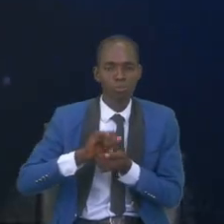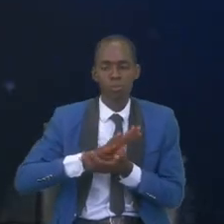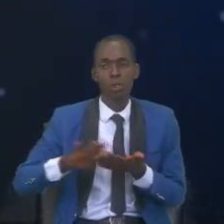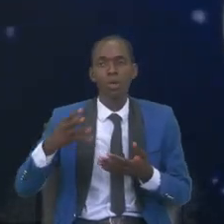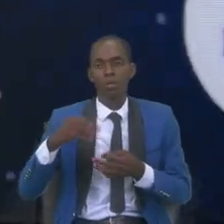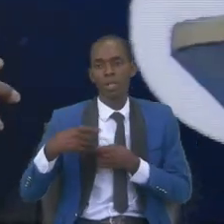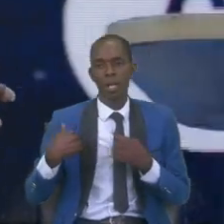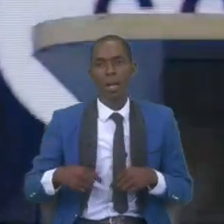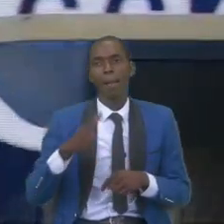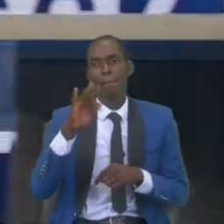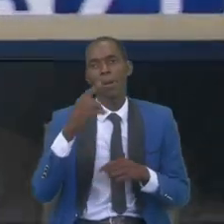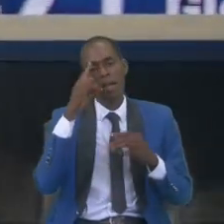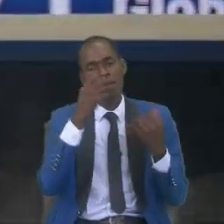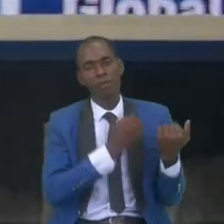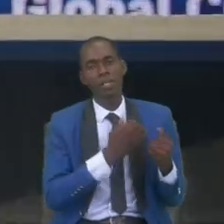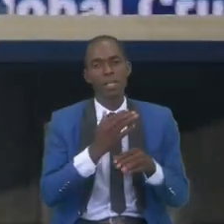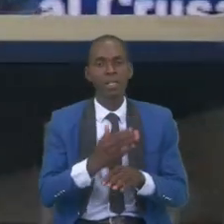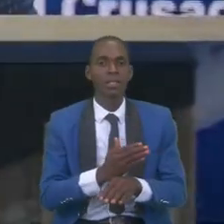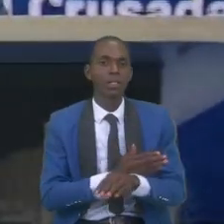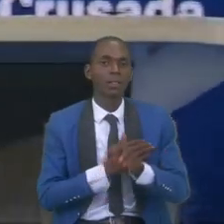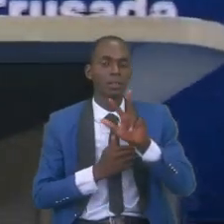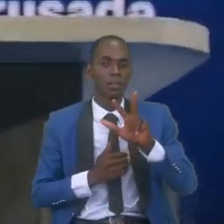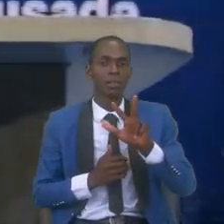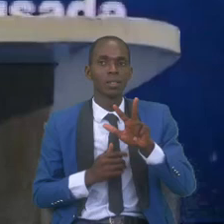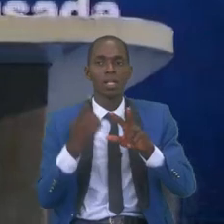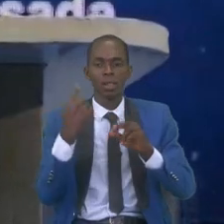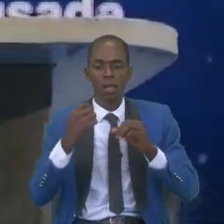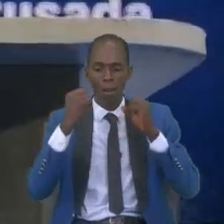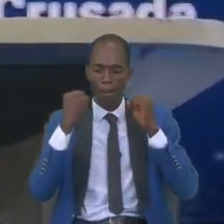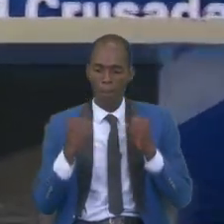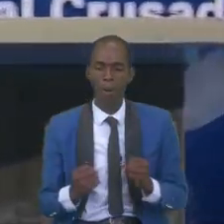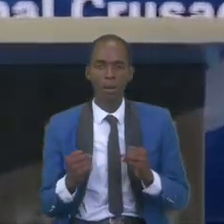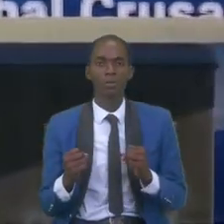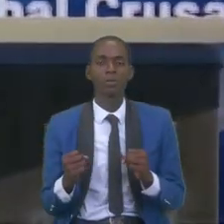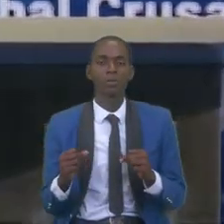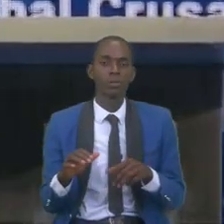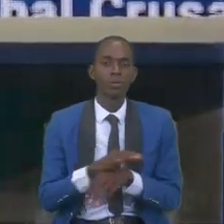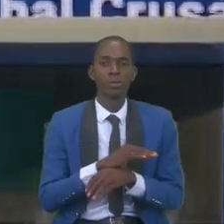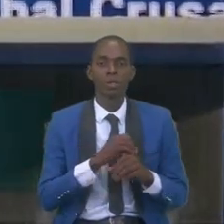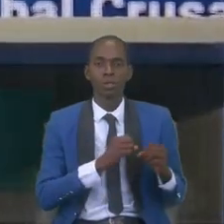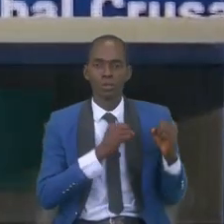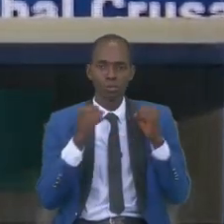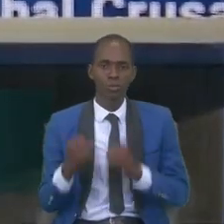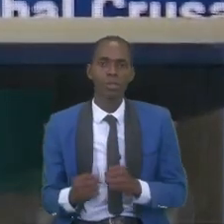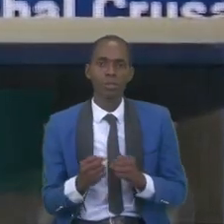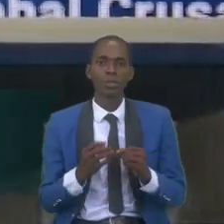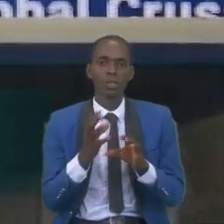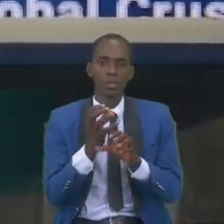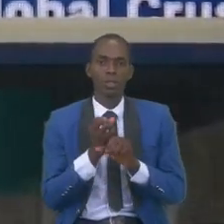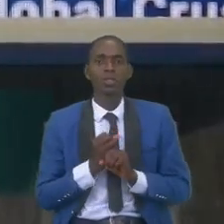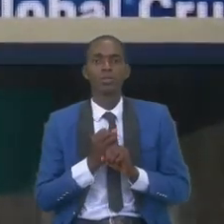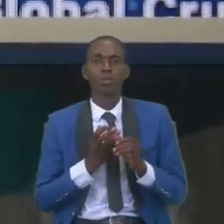We're coming to number three. Number three here is the powerful strengthening received through faith.